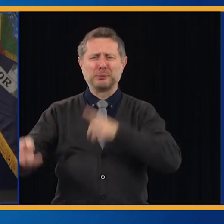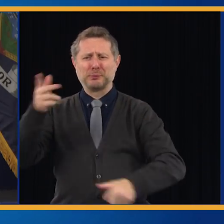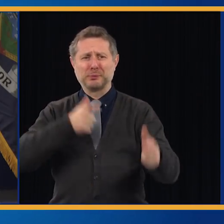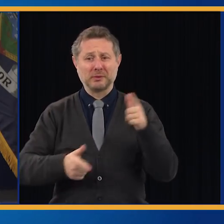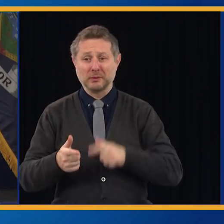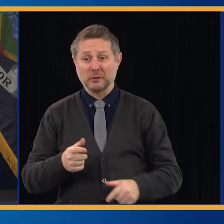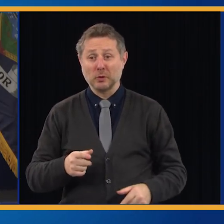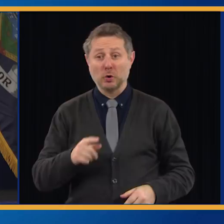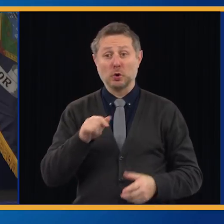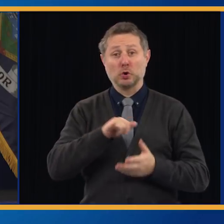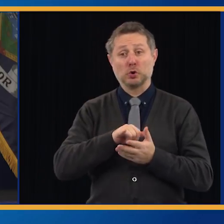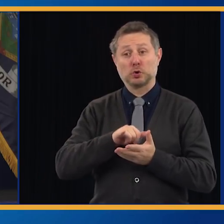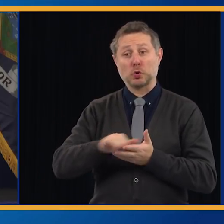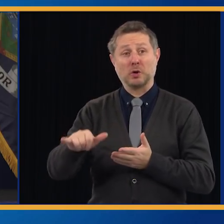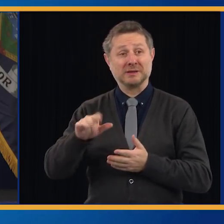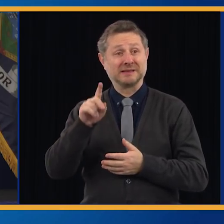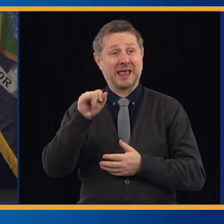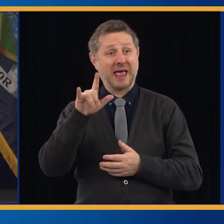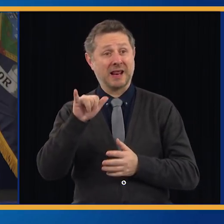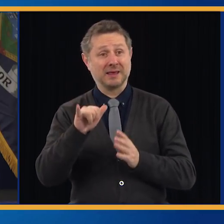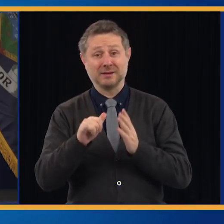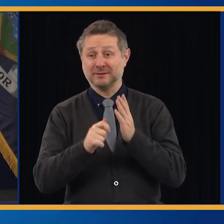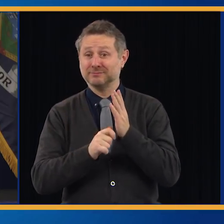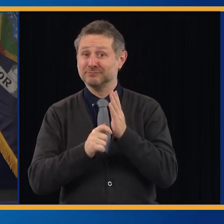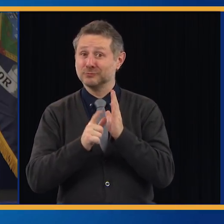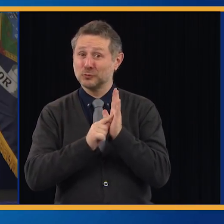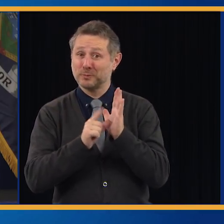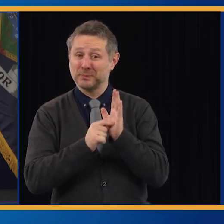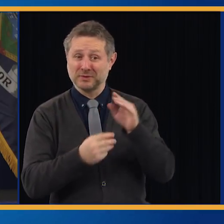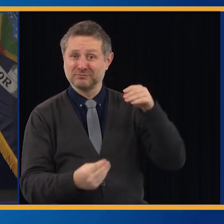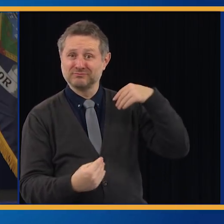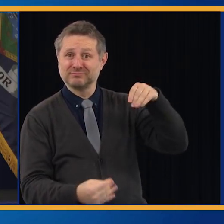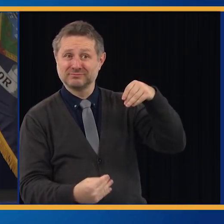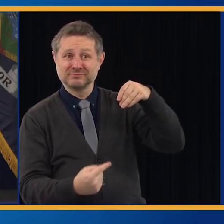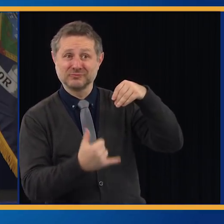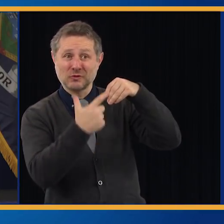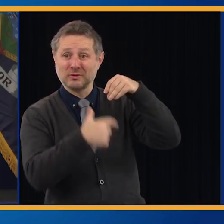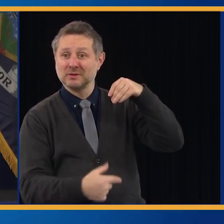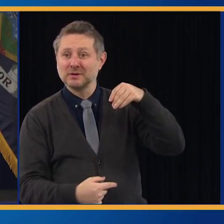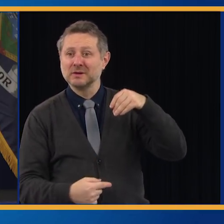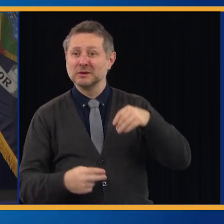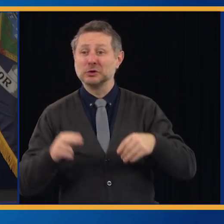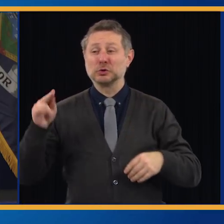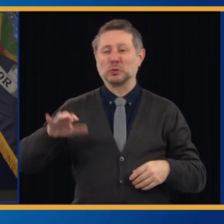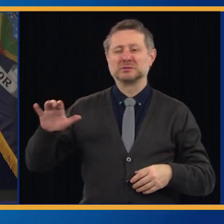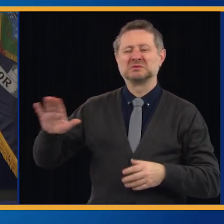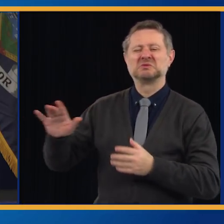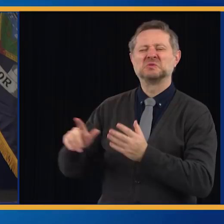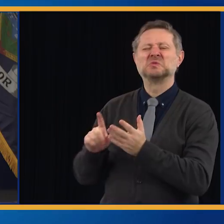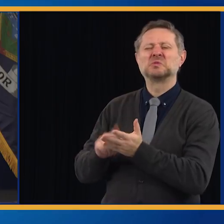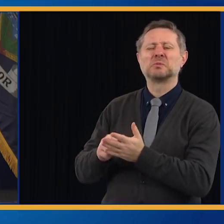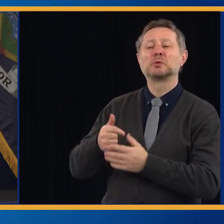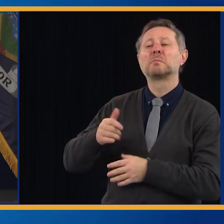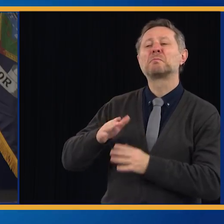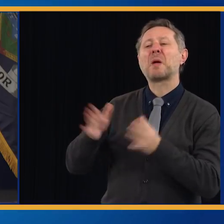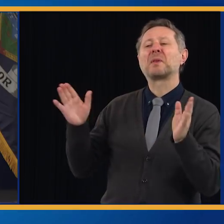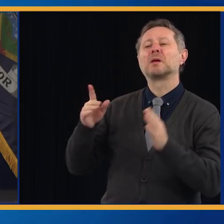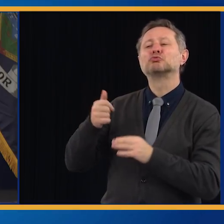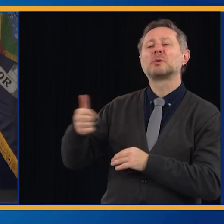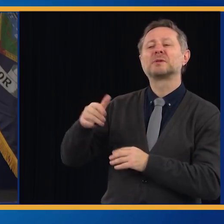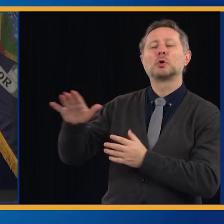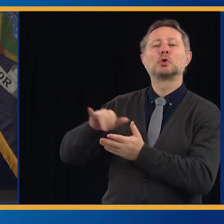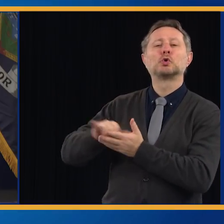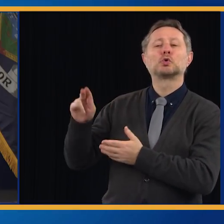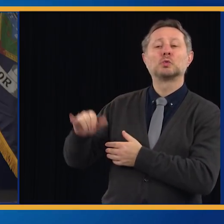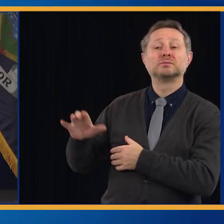today on the public transportation in New York City. And their front page is a picture